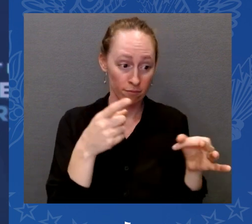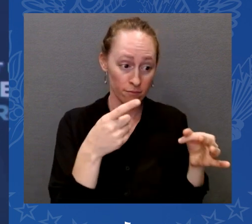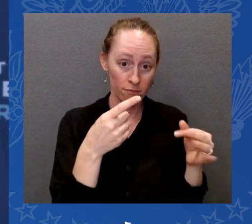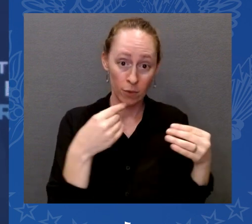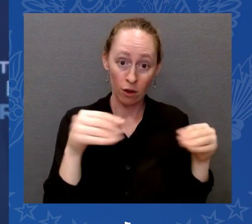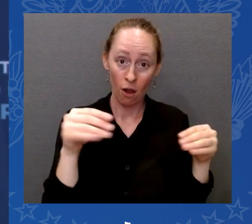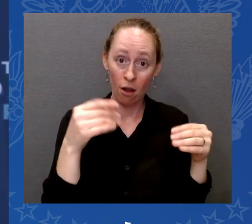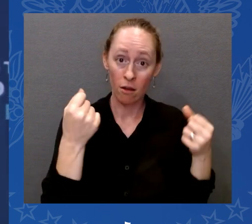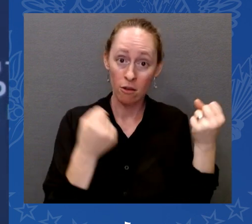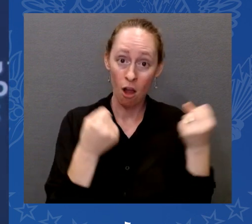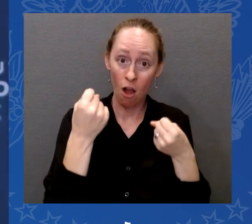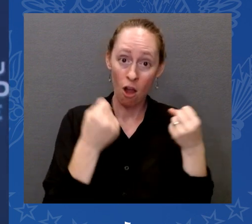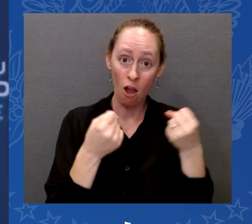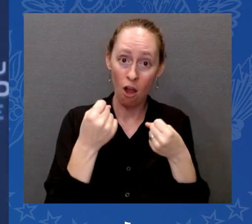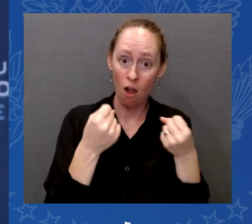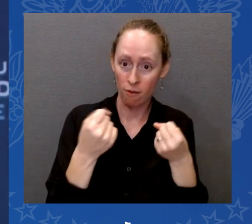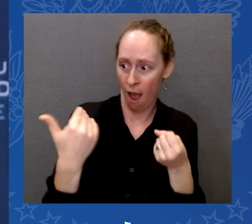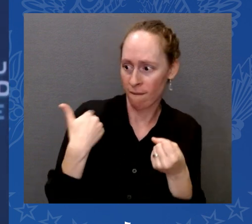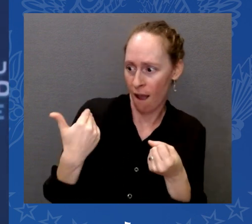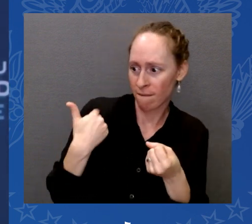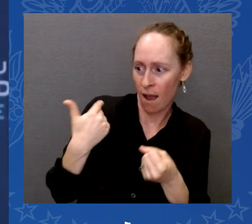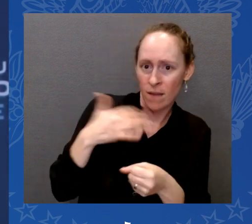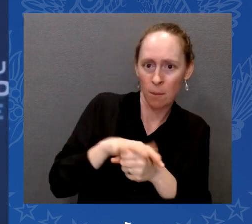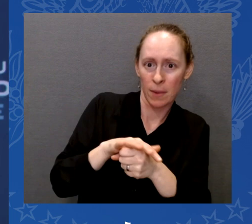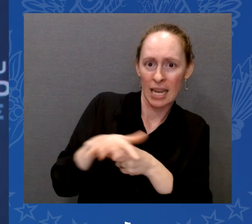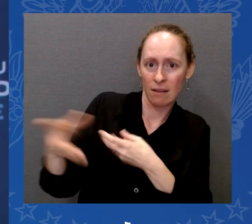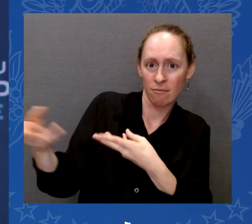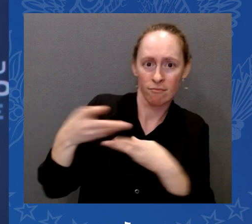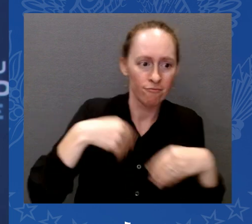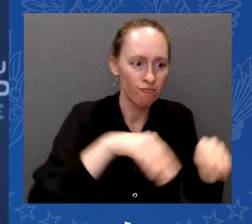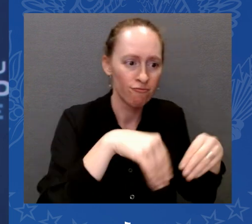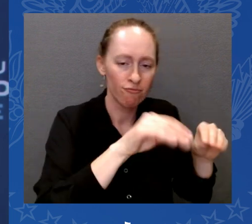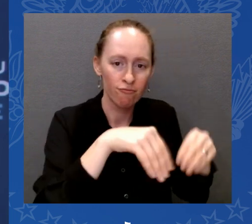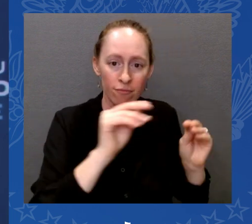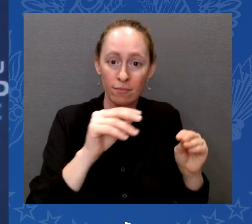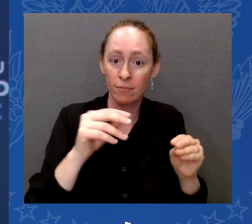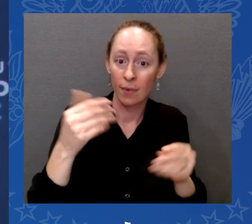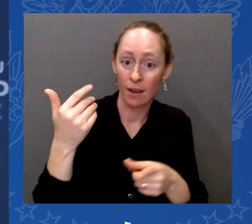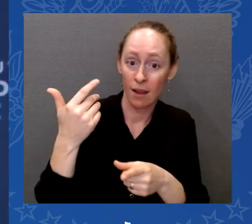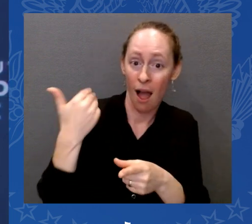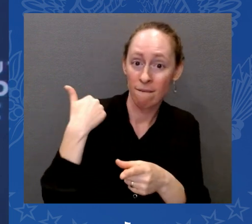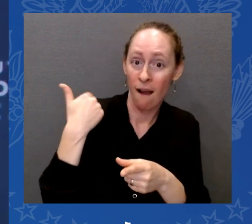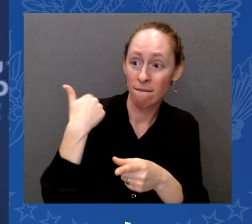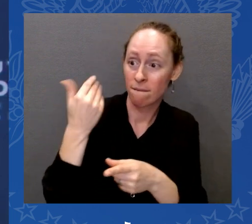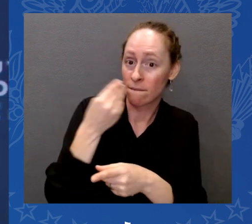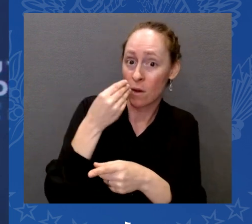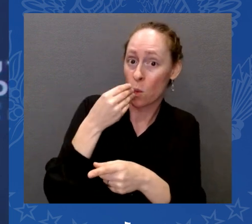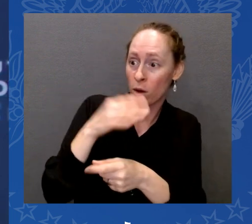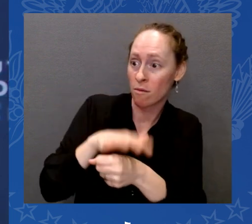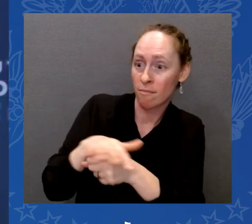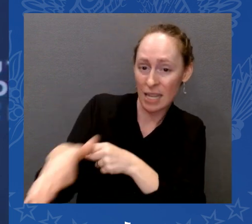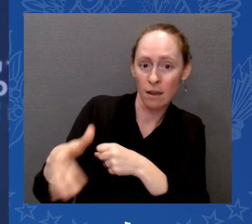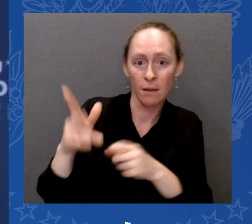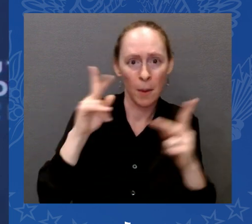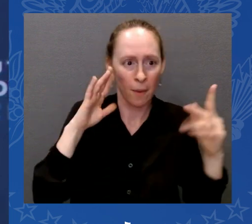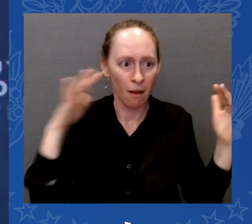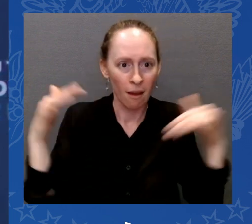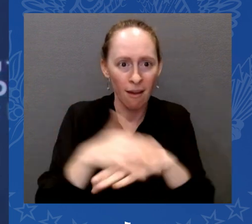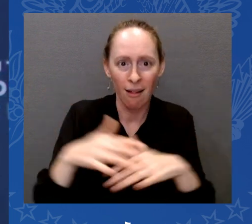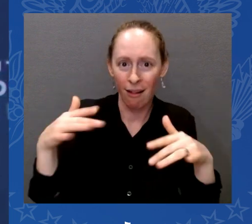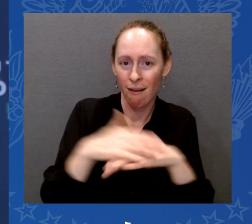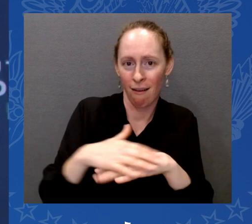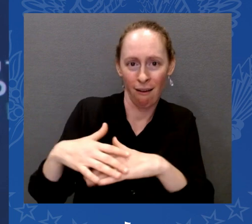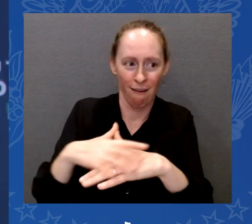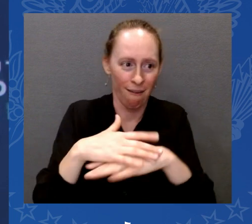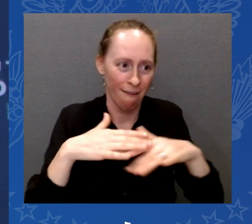in restaurants are going to make a whole lot more meals. Those of you who have clothing stores. I'm not joking. Think about the spinoff.